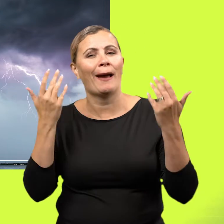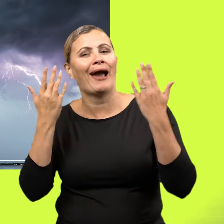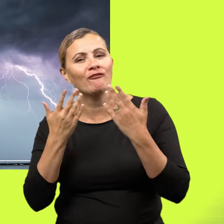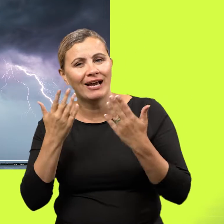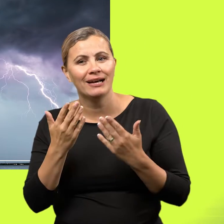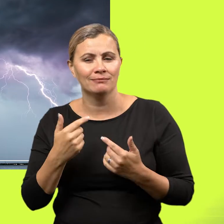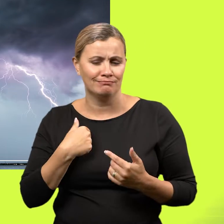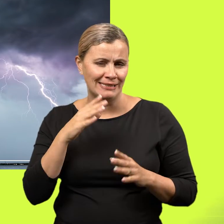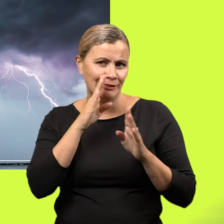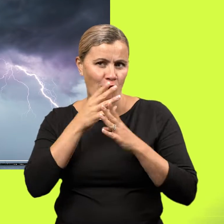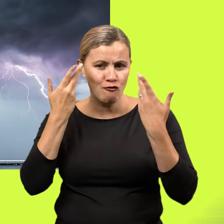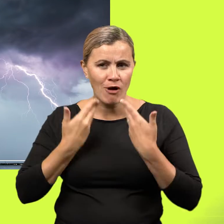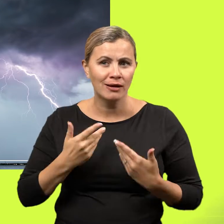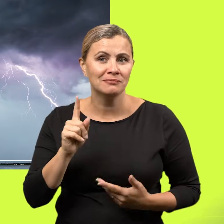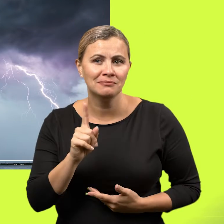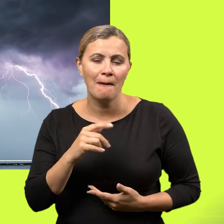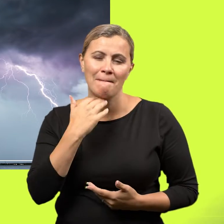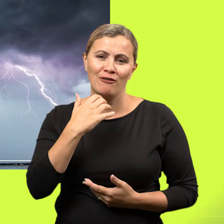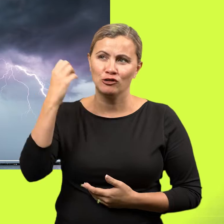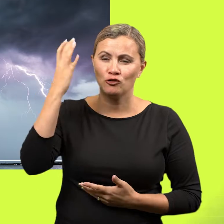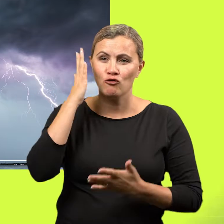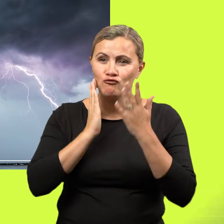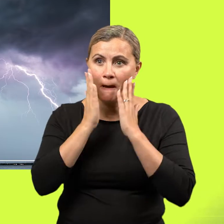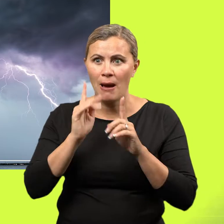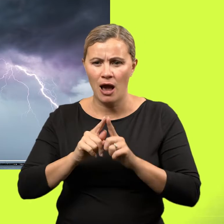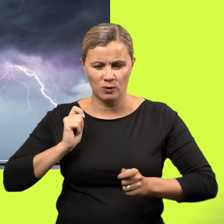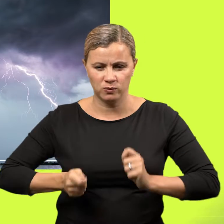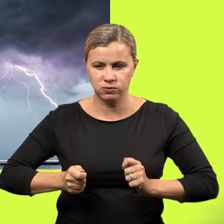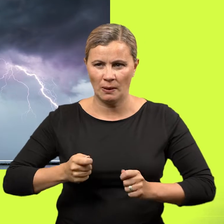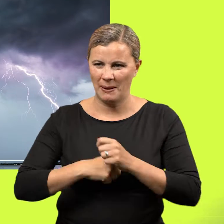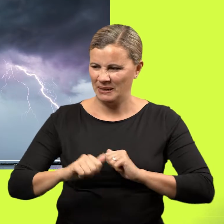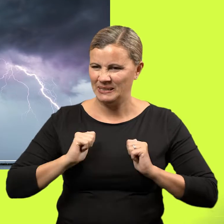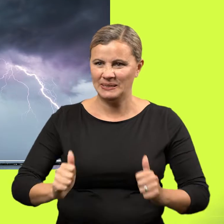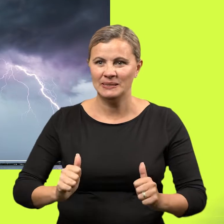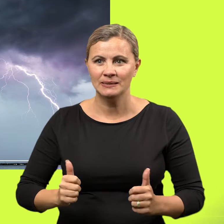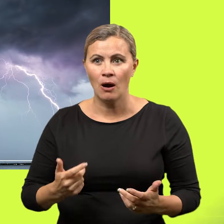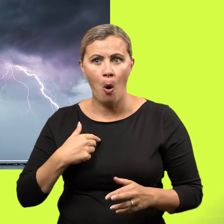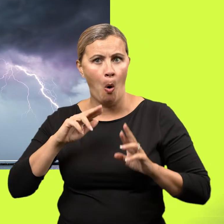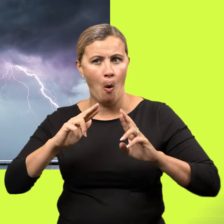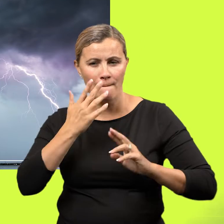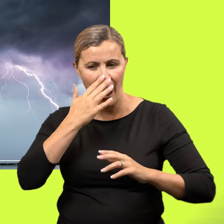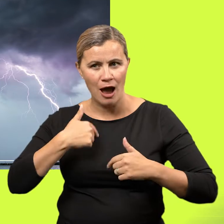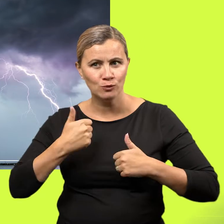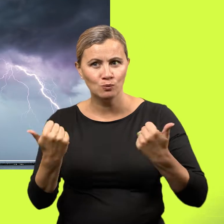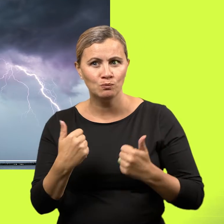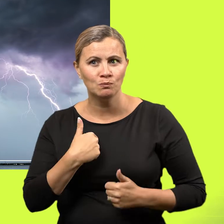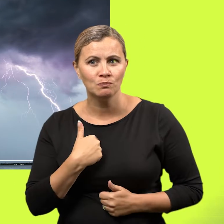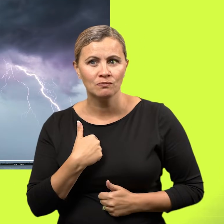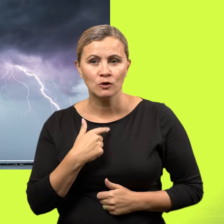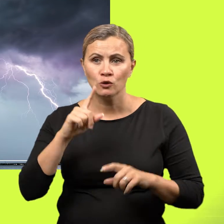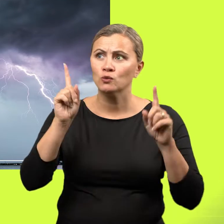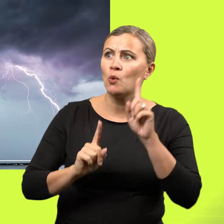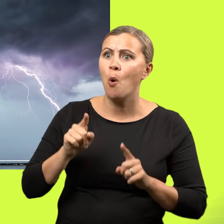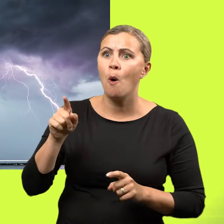evening. What's my secret? Well, plenty of sunscreen and, of course, all that drumming. I hope I've aged well. Now,